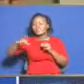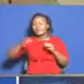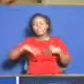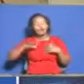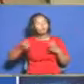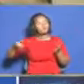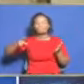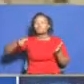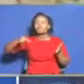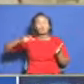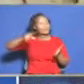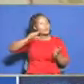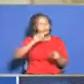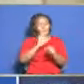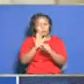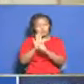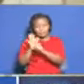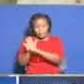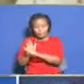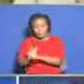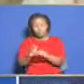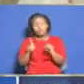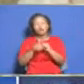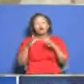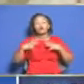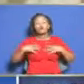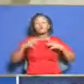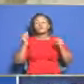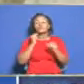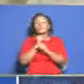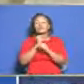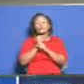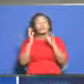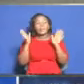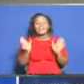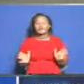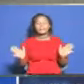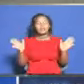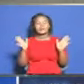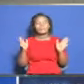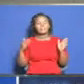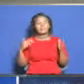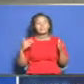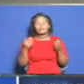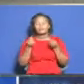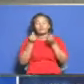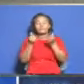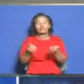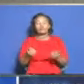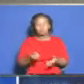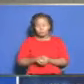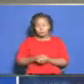increased significantly and that the healthcare workforce is overstretched. In these isolation units,